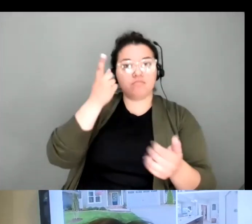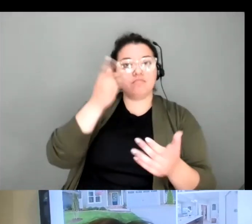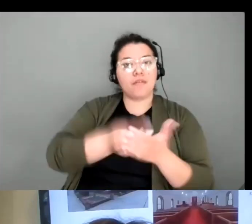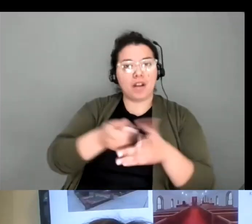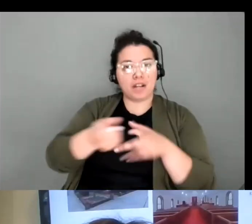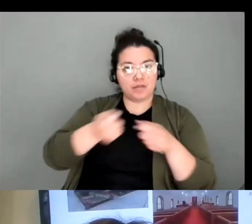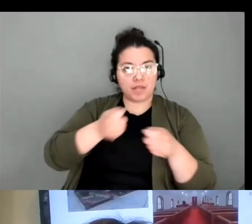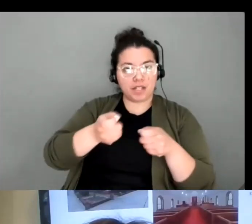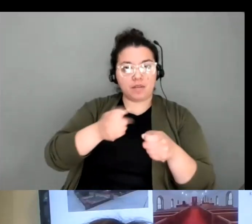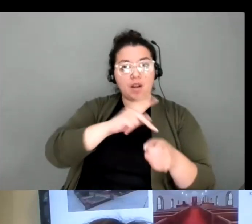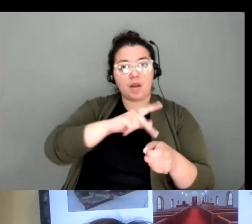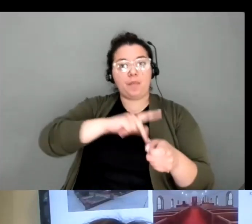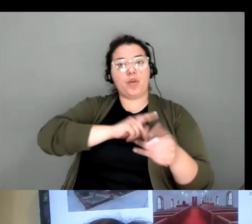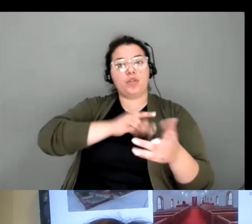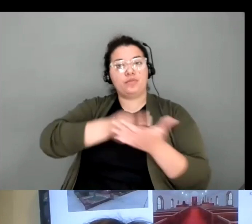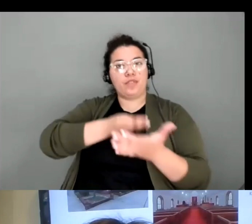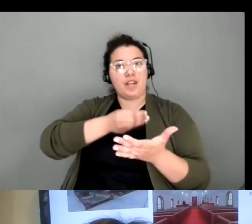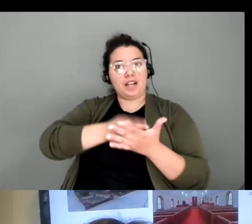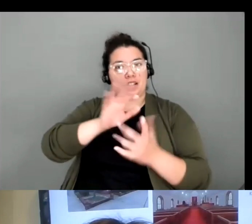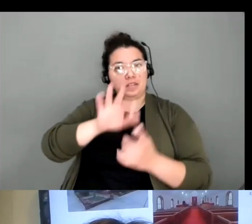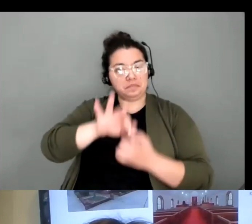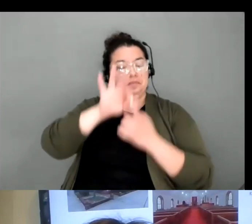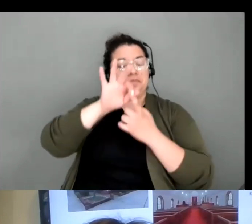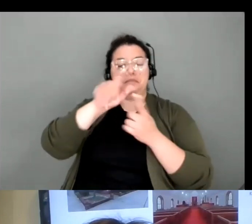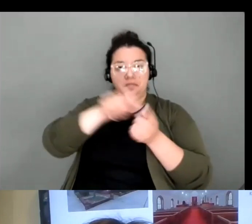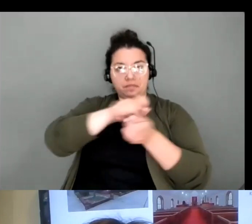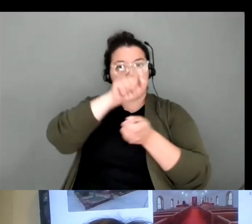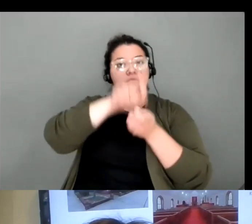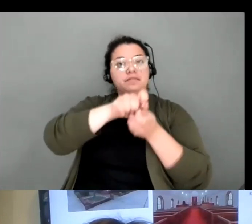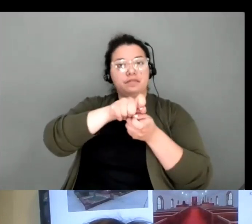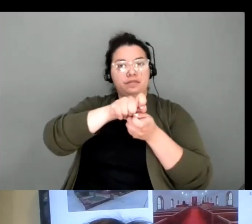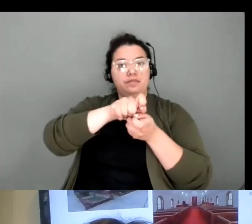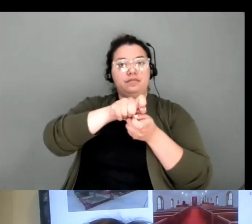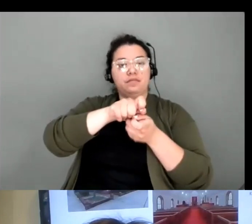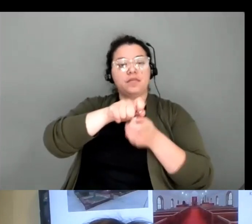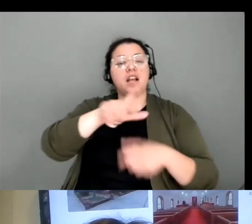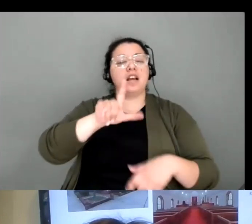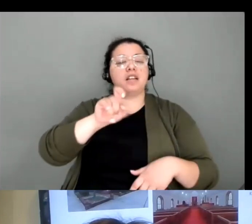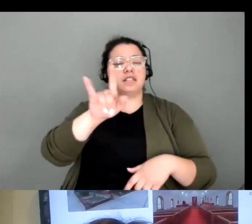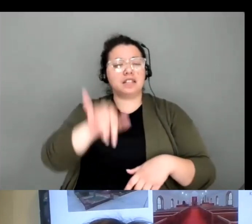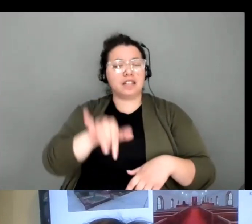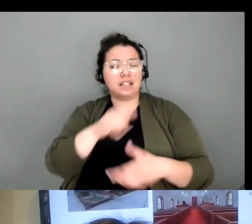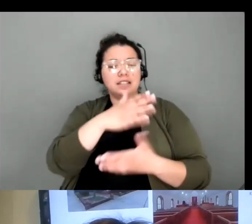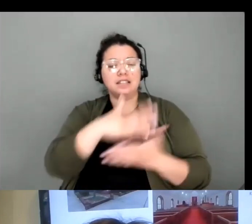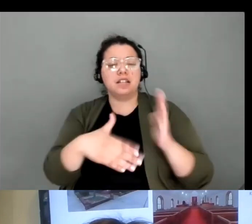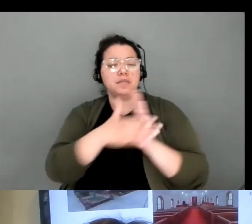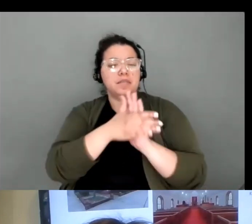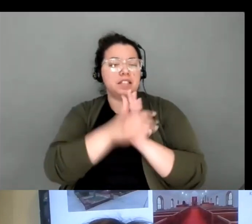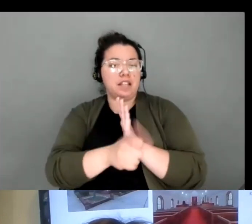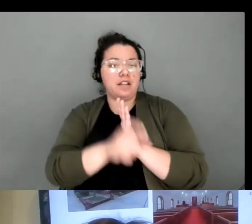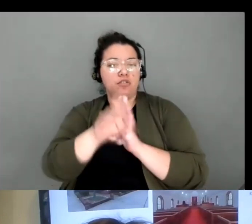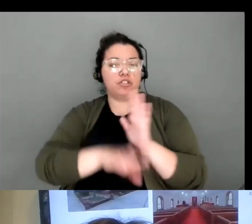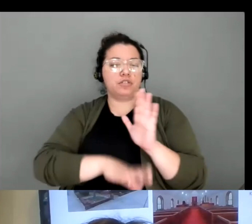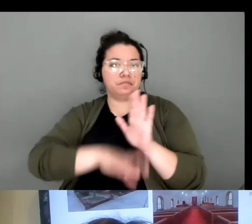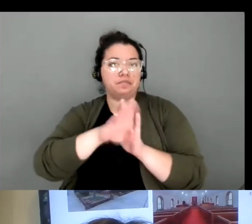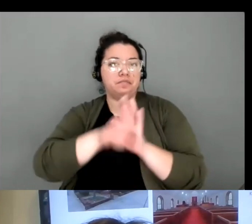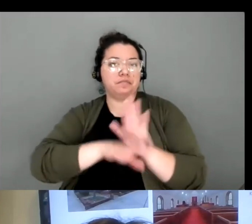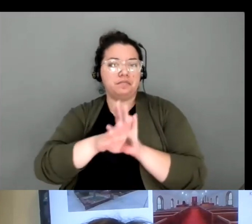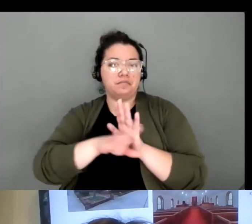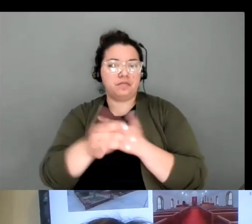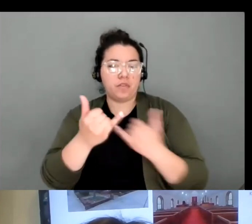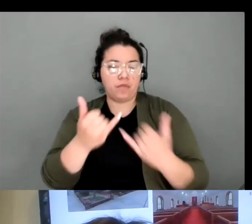personal finance especially. And what would you say, Lety, what would be some of the skills students should be working on obtaining right